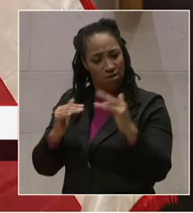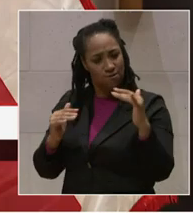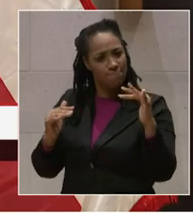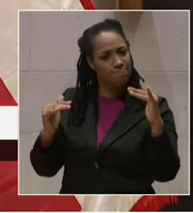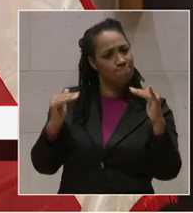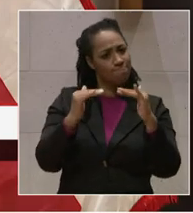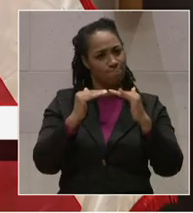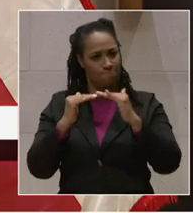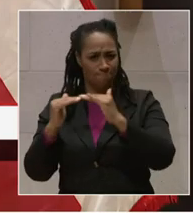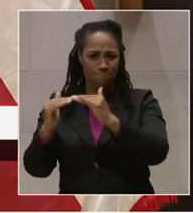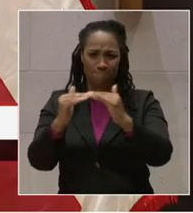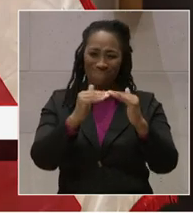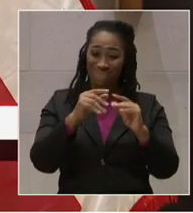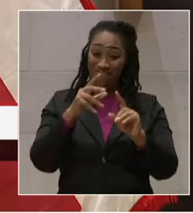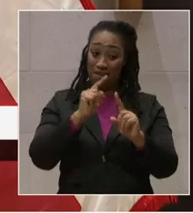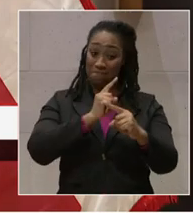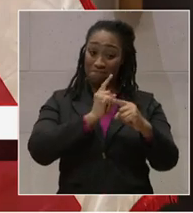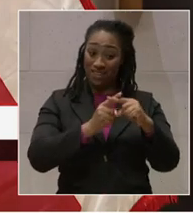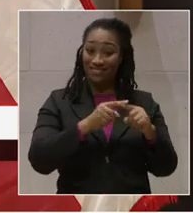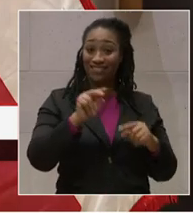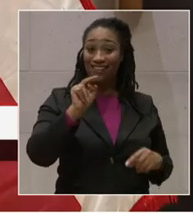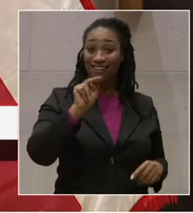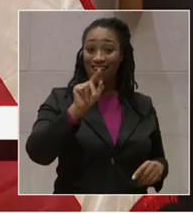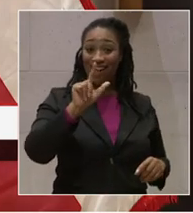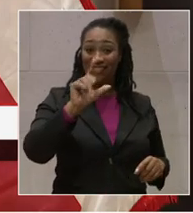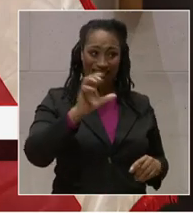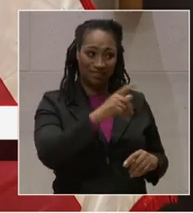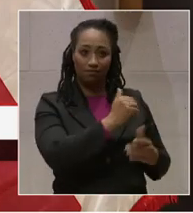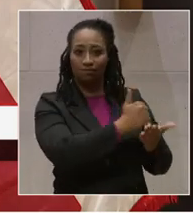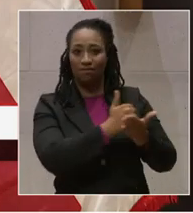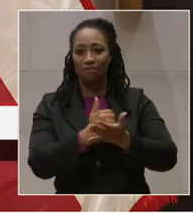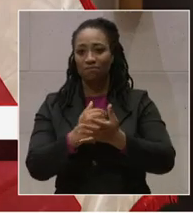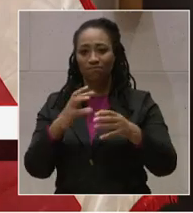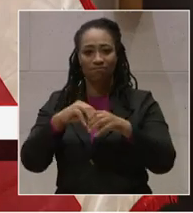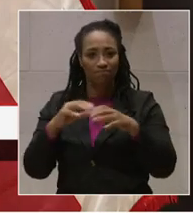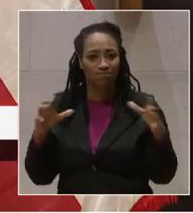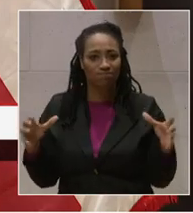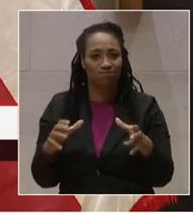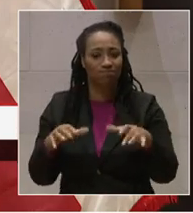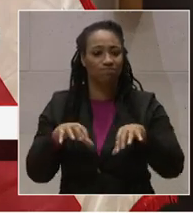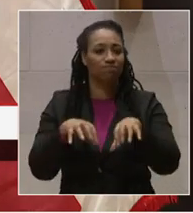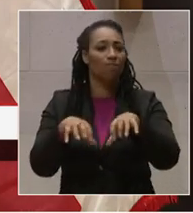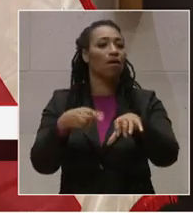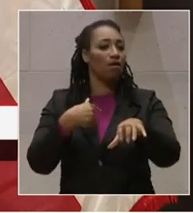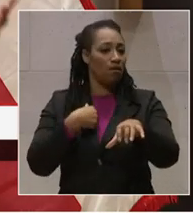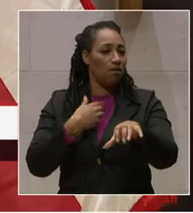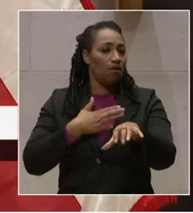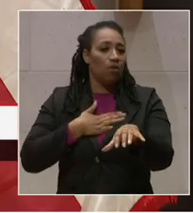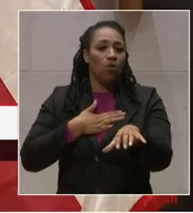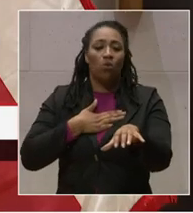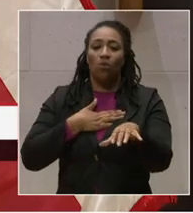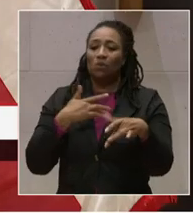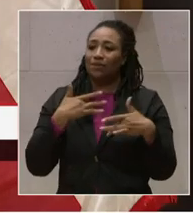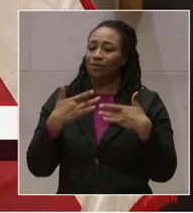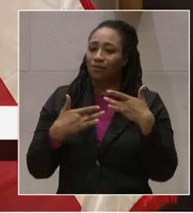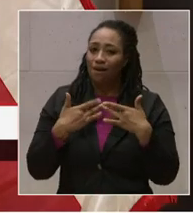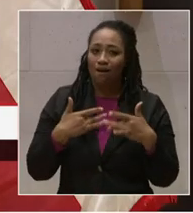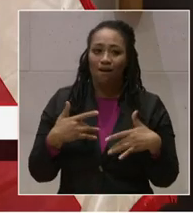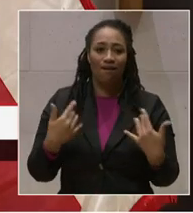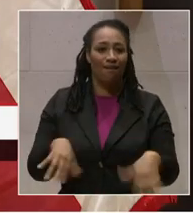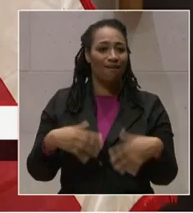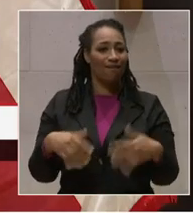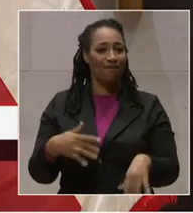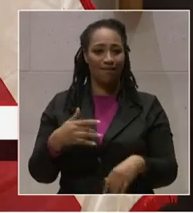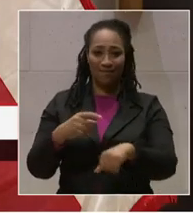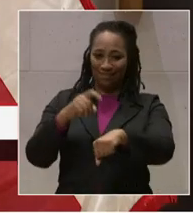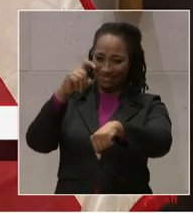level. So we're excited about doing our part, and we're excited about this national partnership that